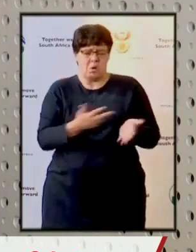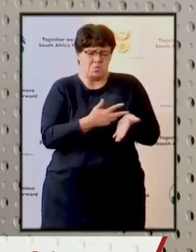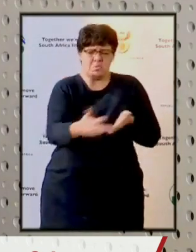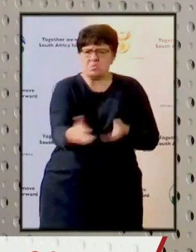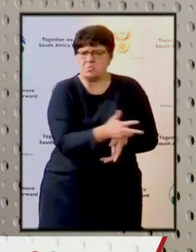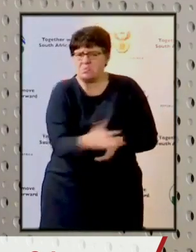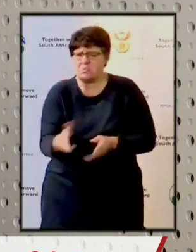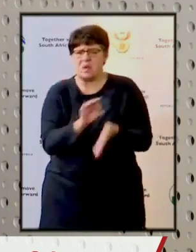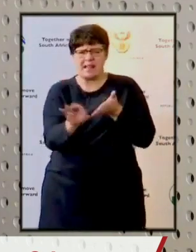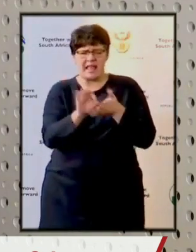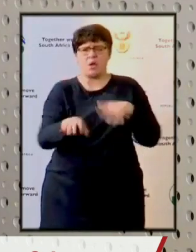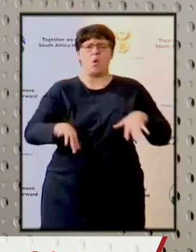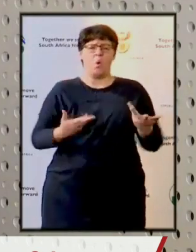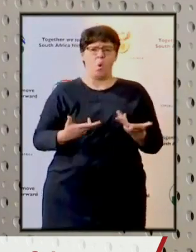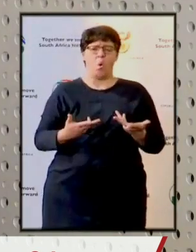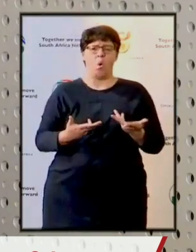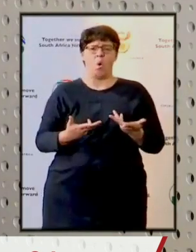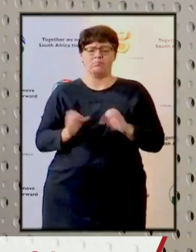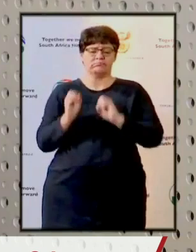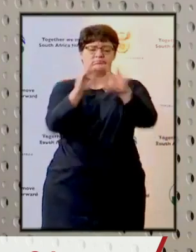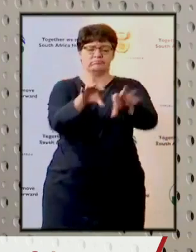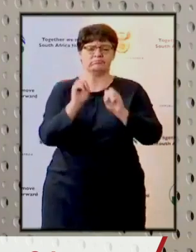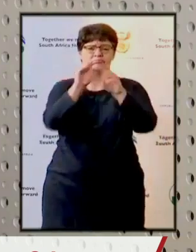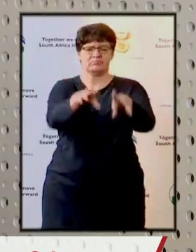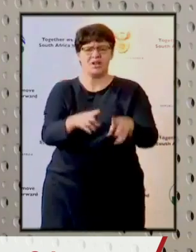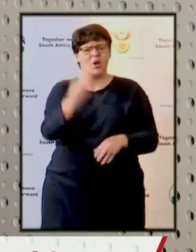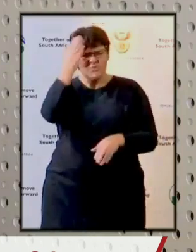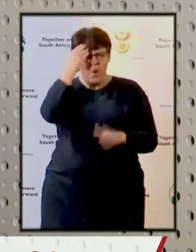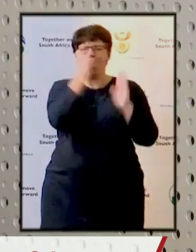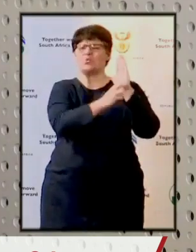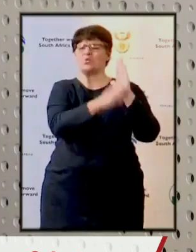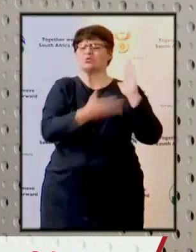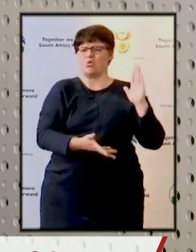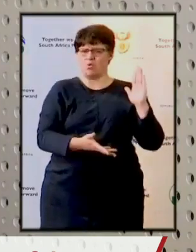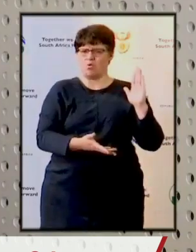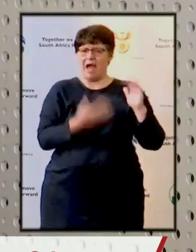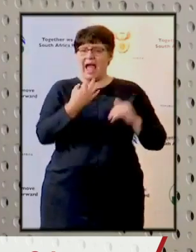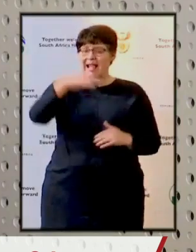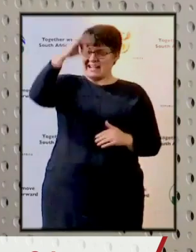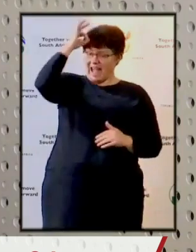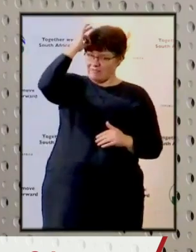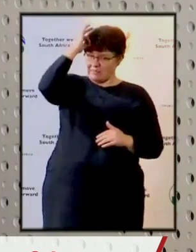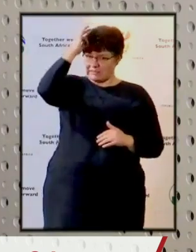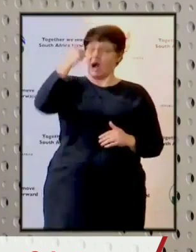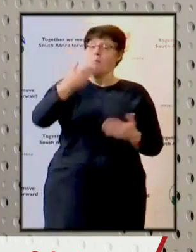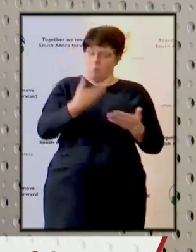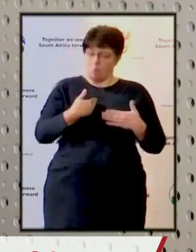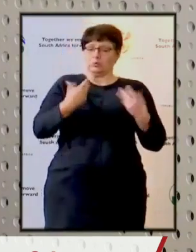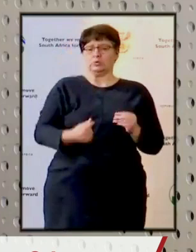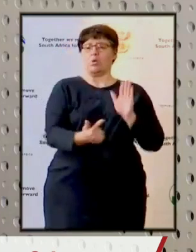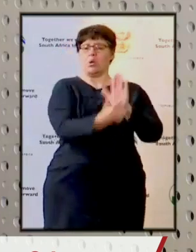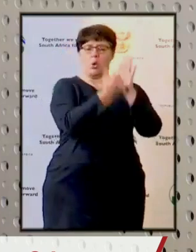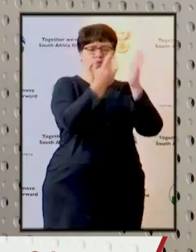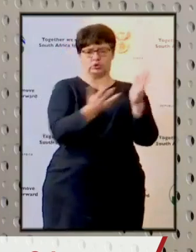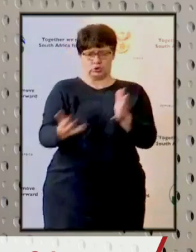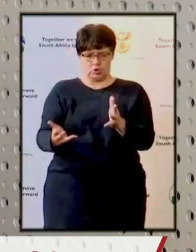arrangements involving delivery services and so on. There's so much that government can do. A lot more of what needs to be done